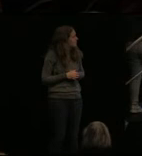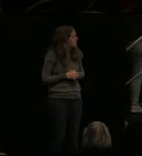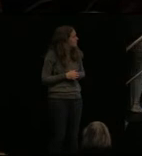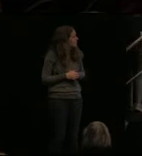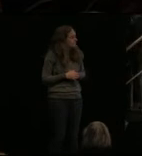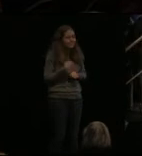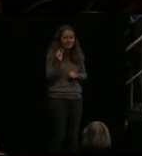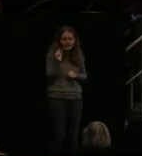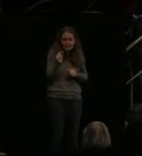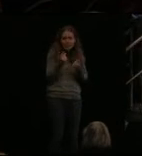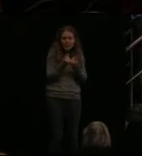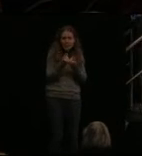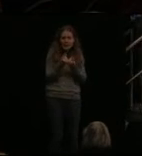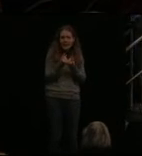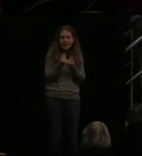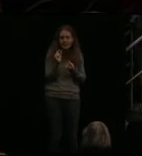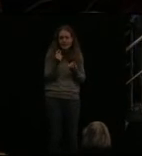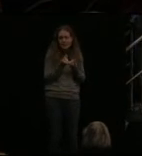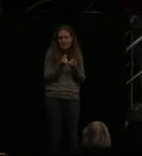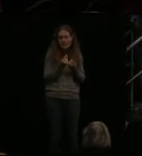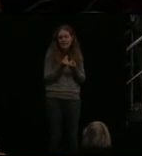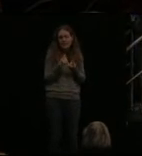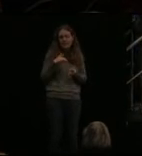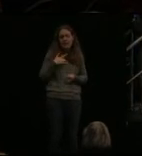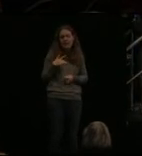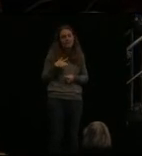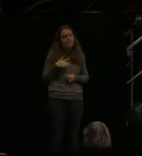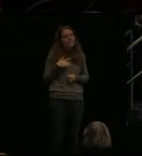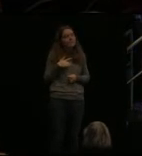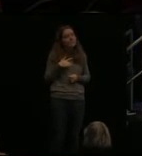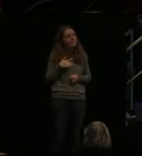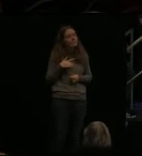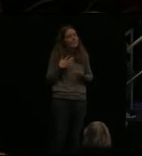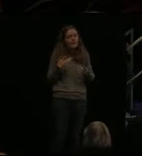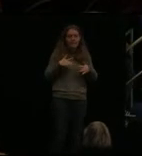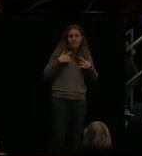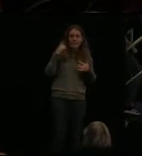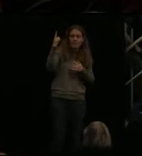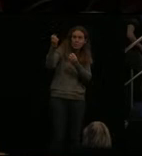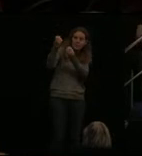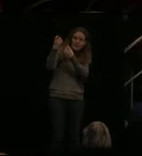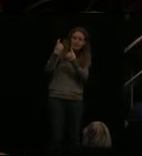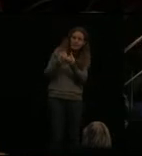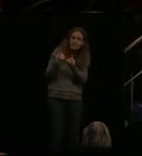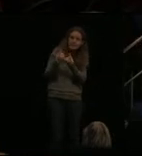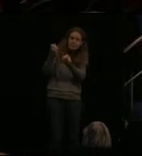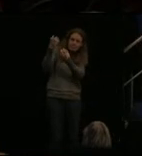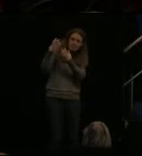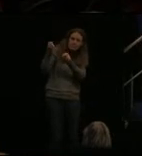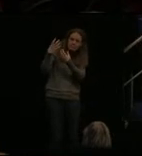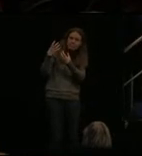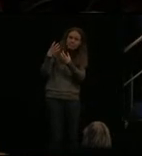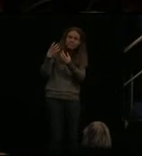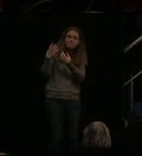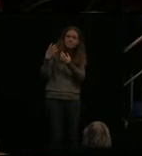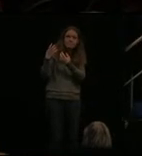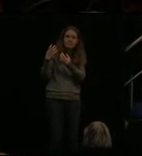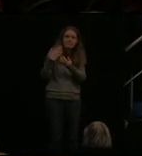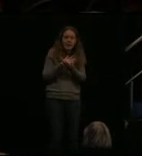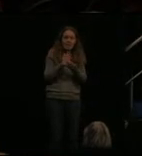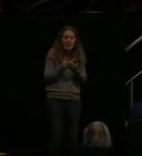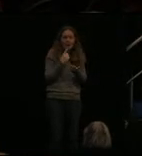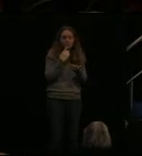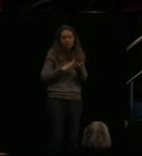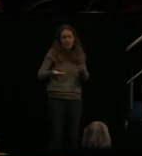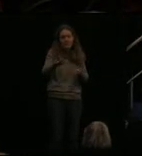Little things in life as well. I mean, if we sense God is saying something, part of our promised land, if